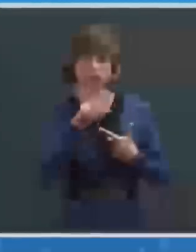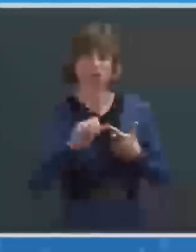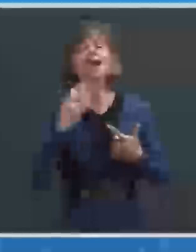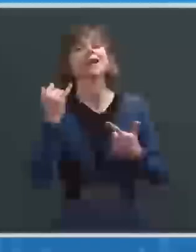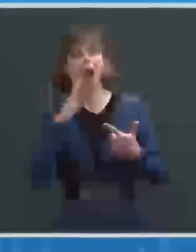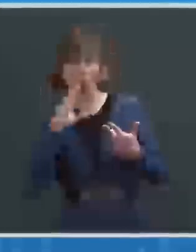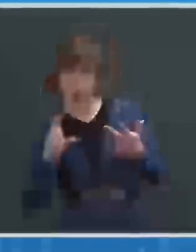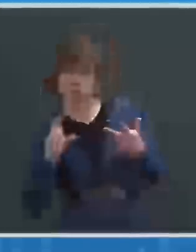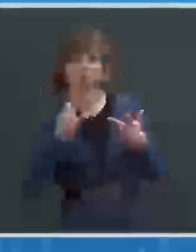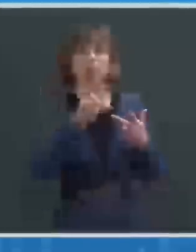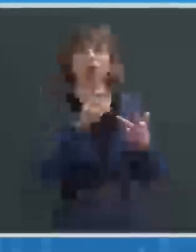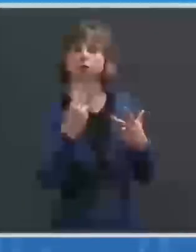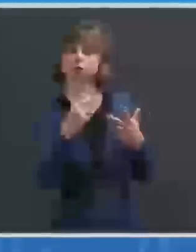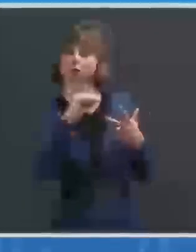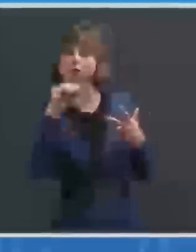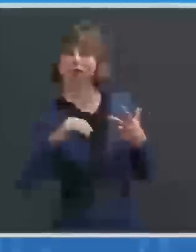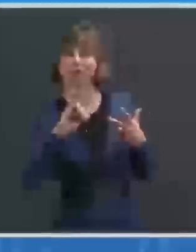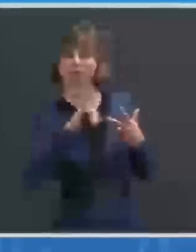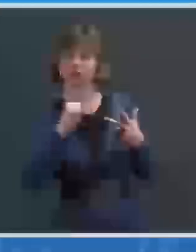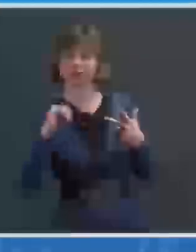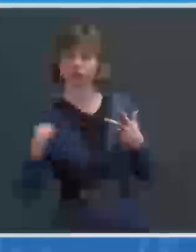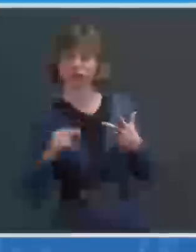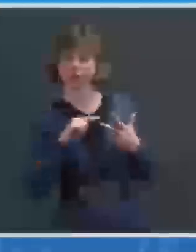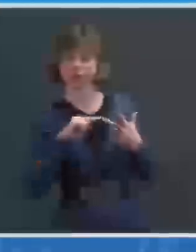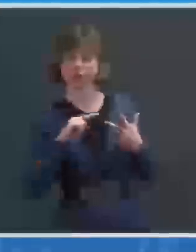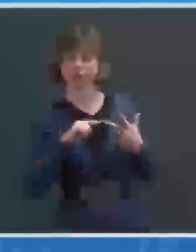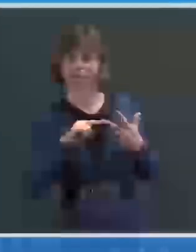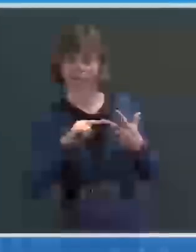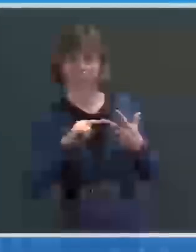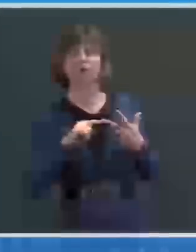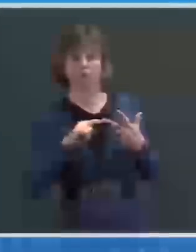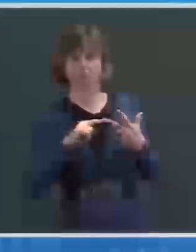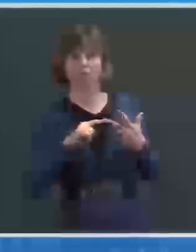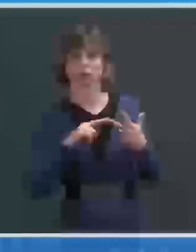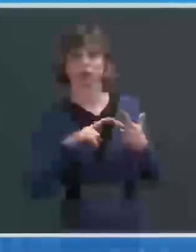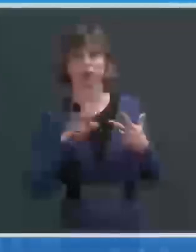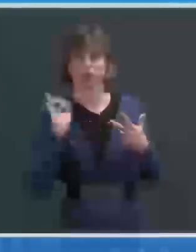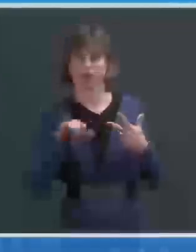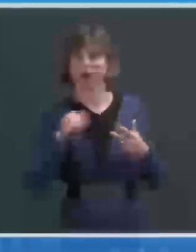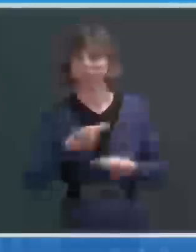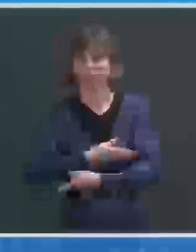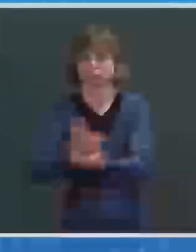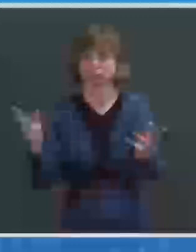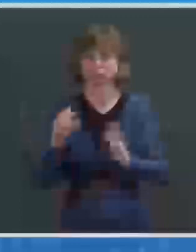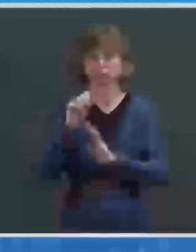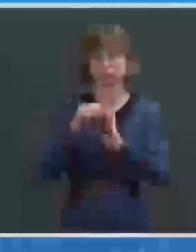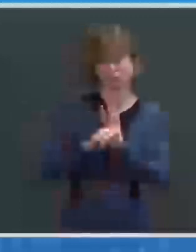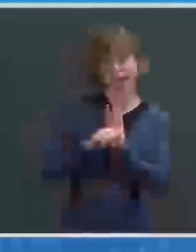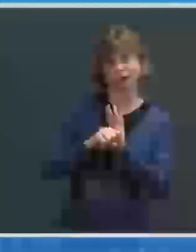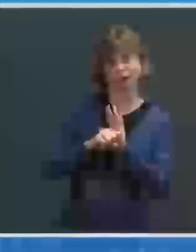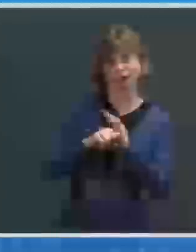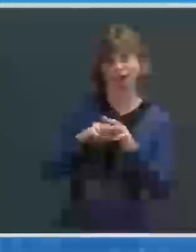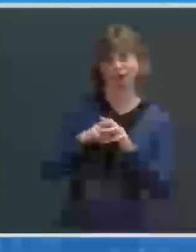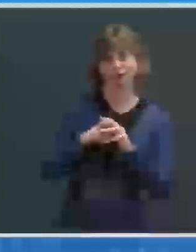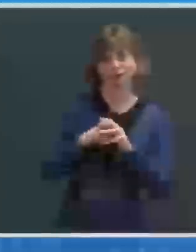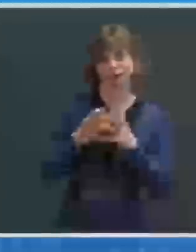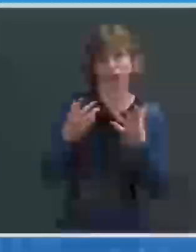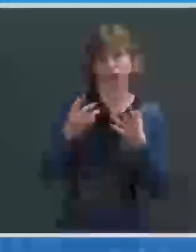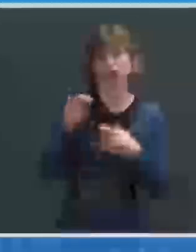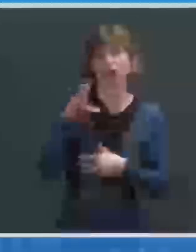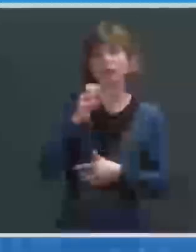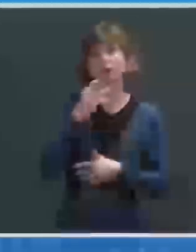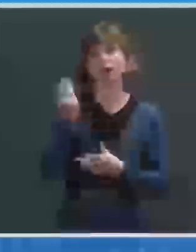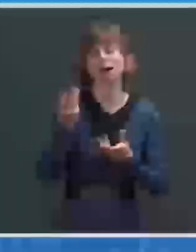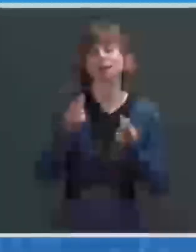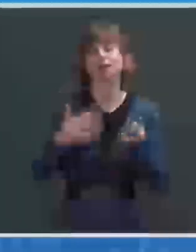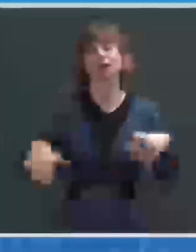receive 2% of the J&J allocation that is made to states, tribes, and territories. We have directed